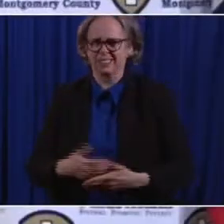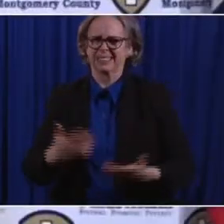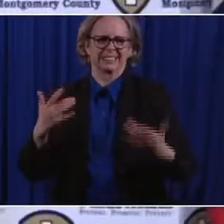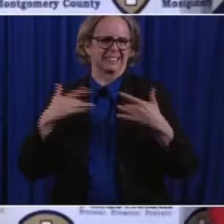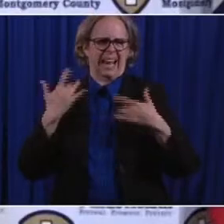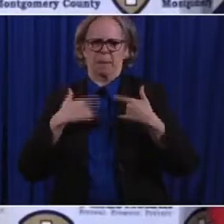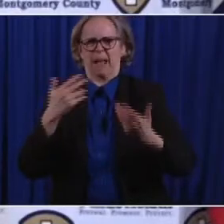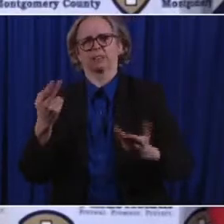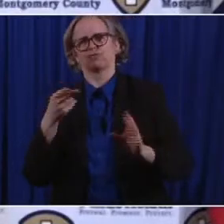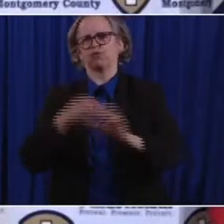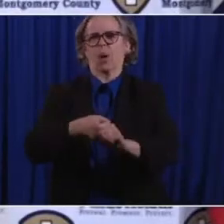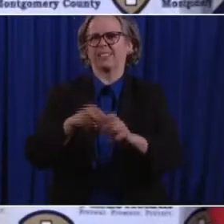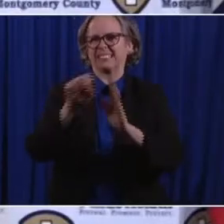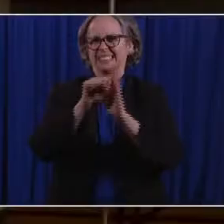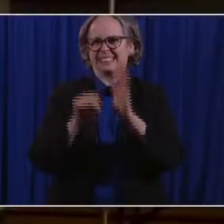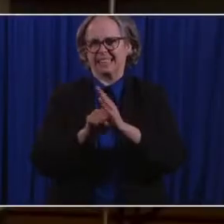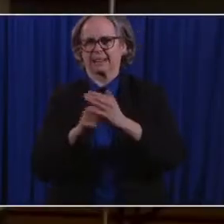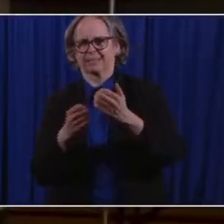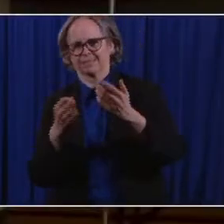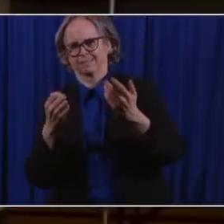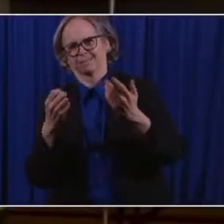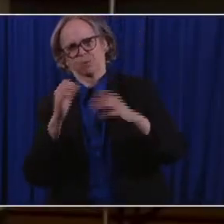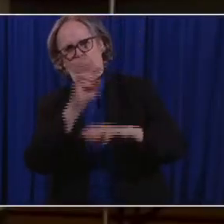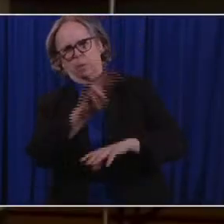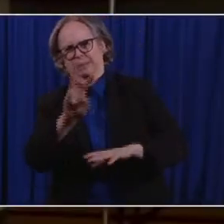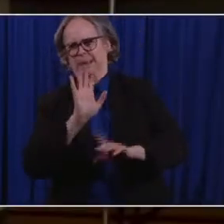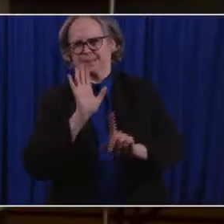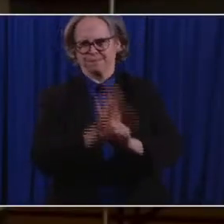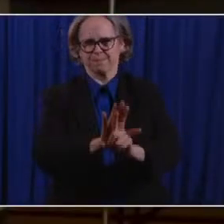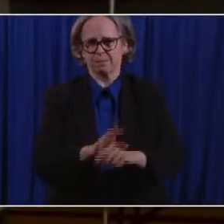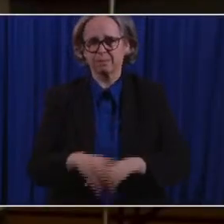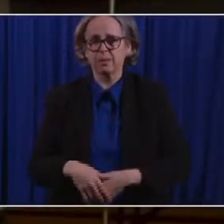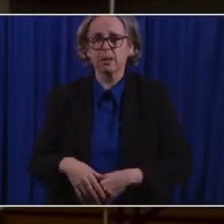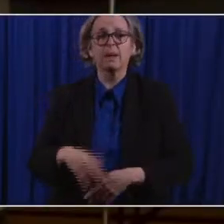people could still call the health department. Call our call center at